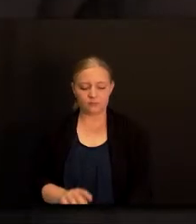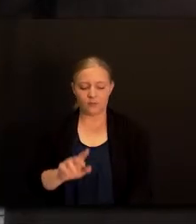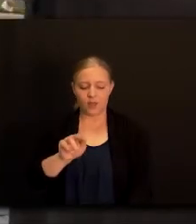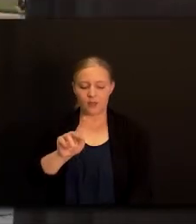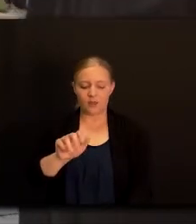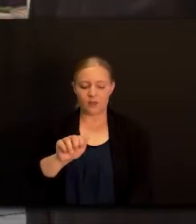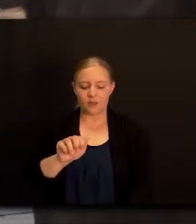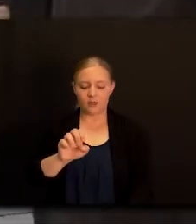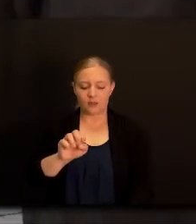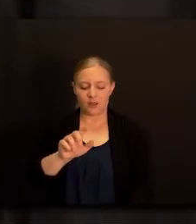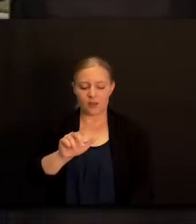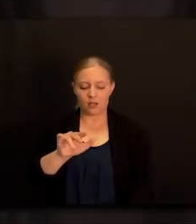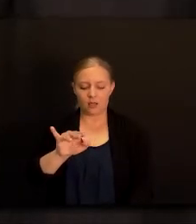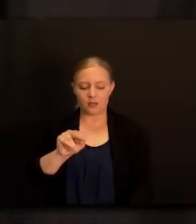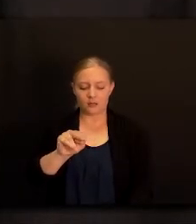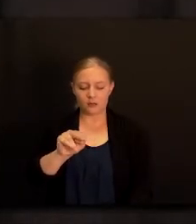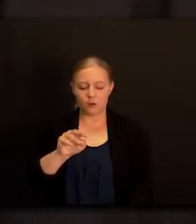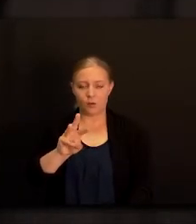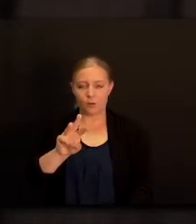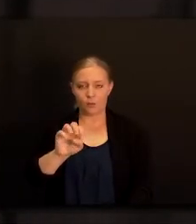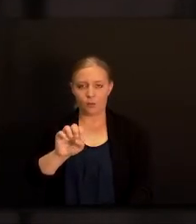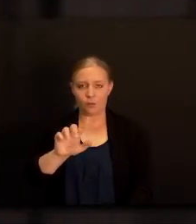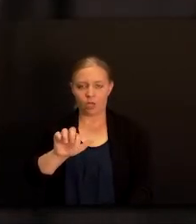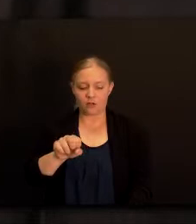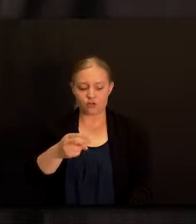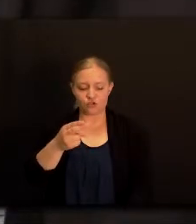Kaylin R. Welsh.